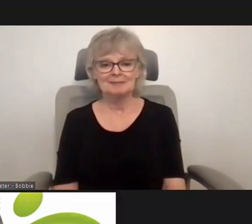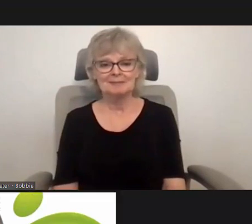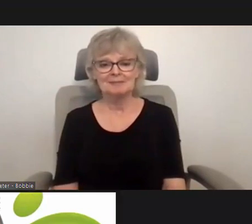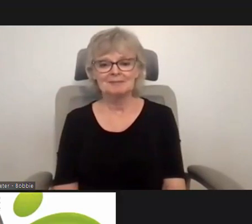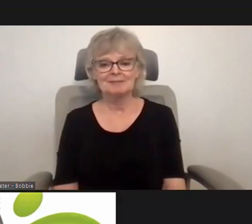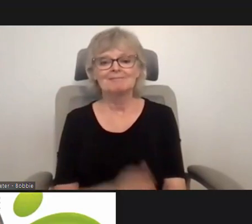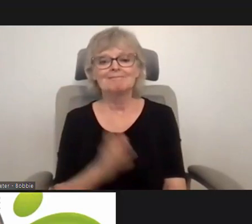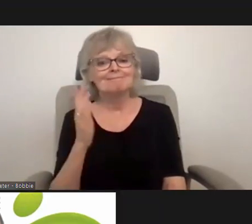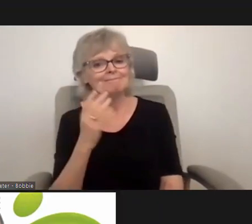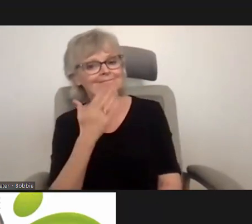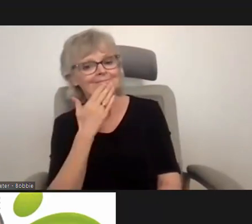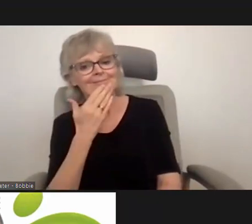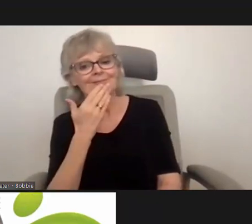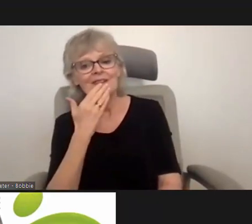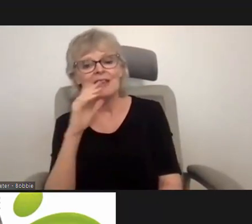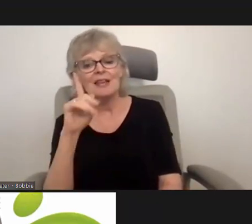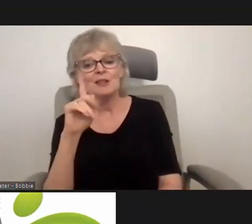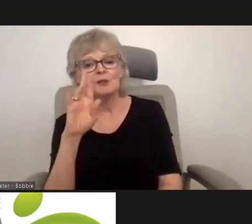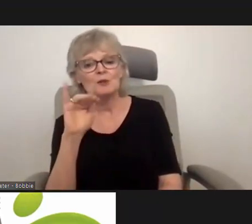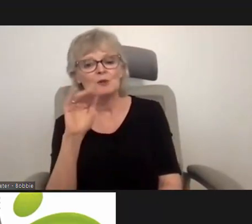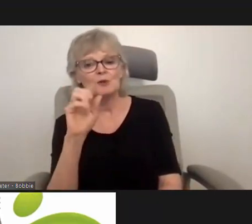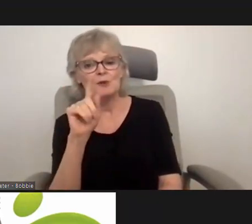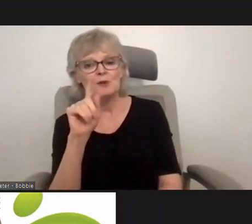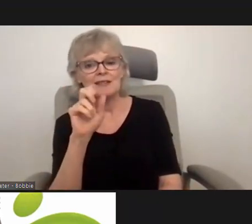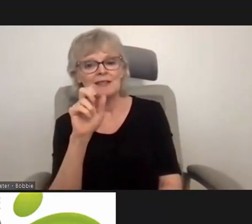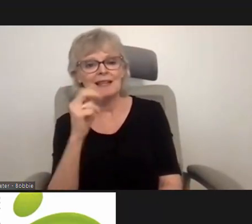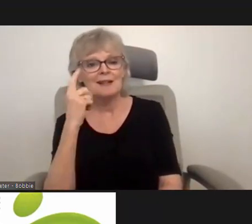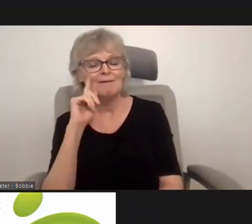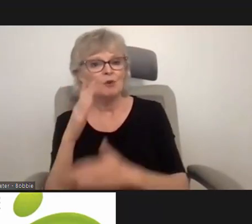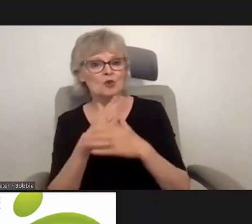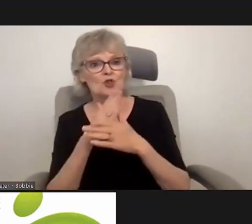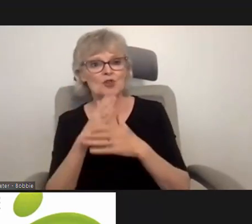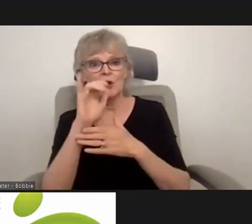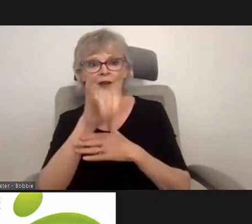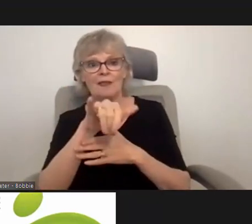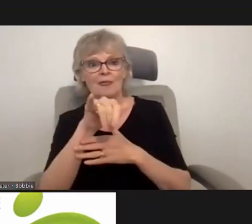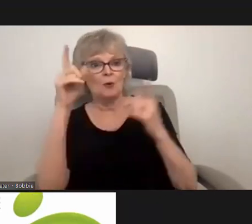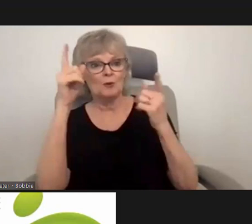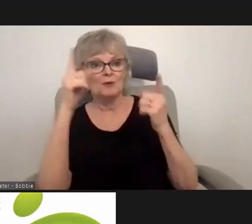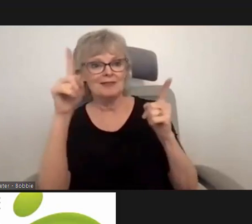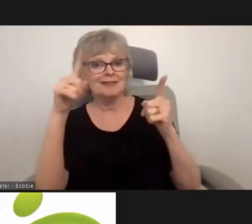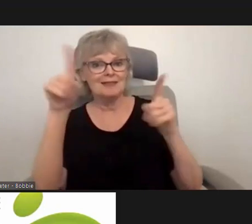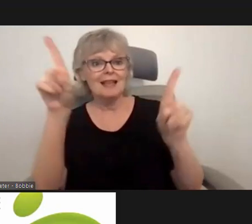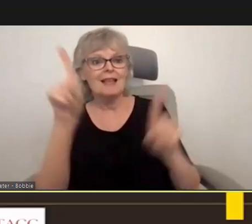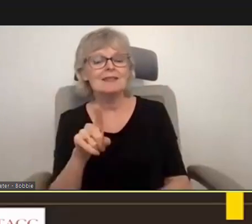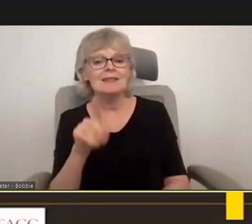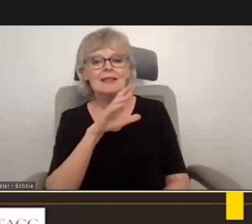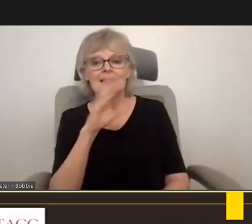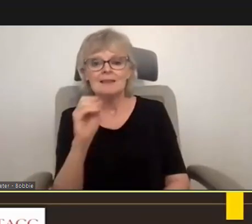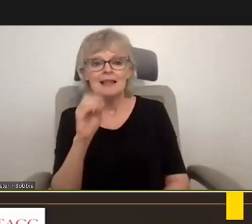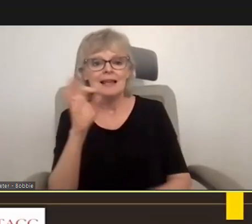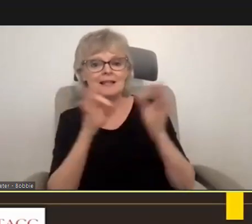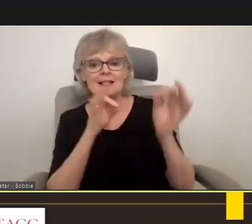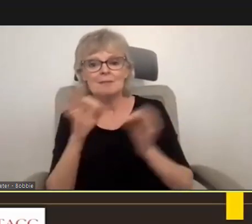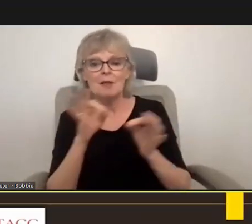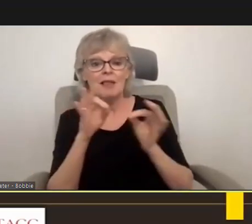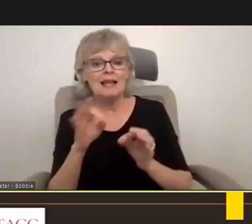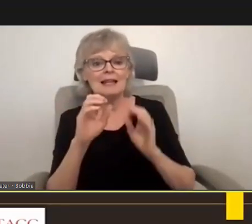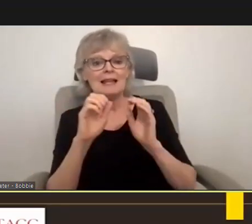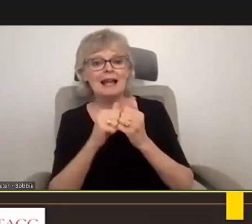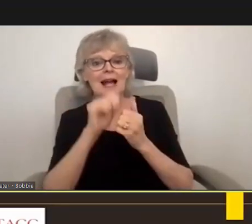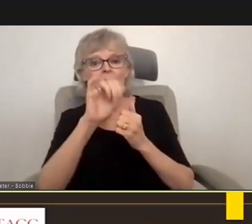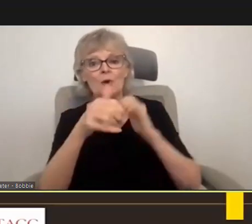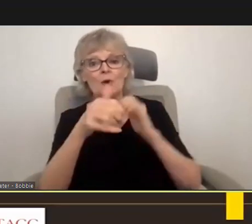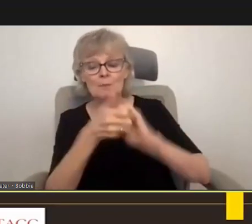Thanks so much, Kristen. Thanks for sharing all those successes and sharing how those kind of partnerships